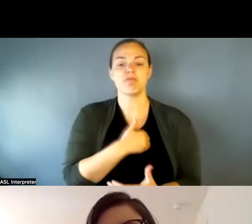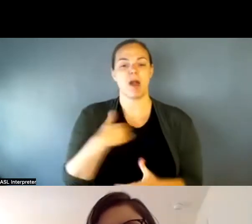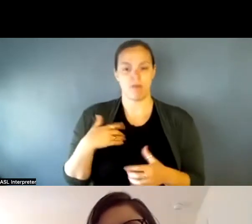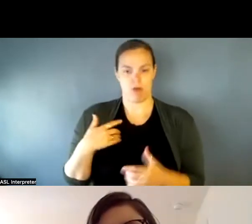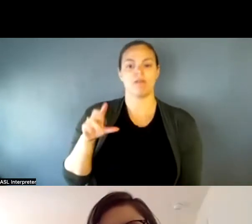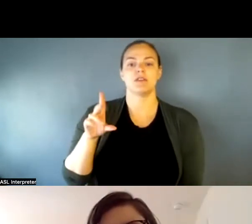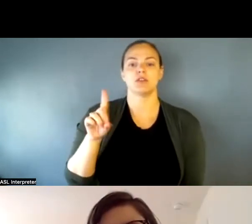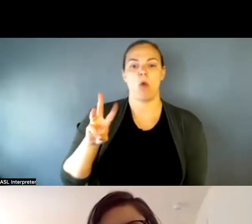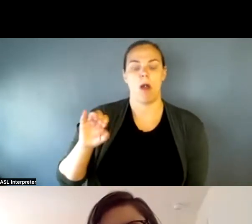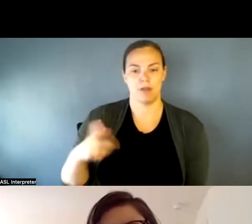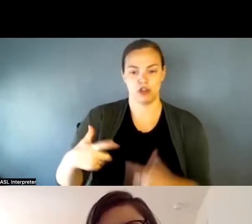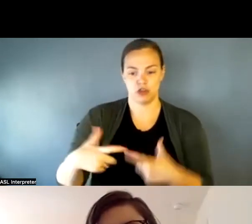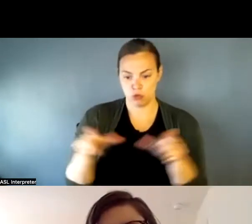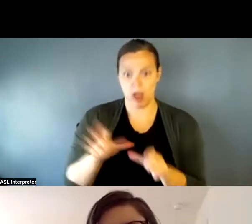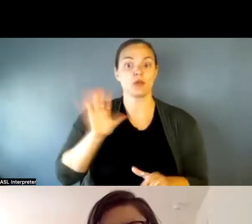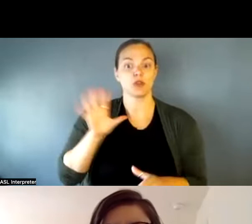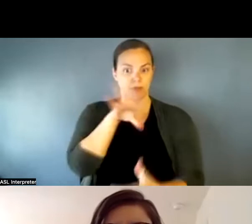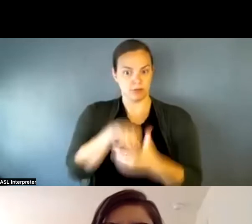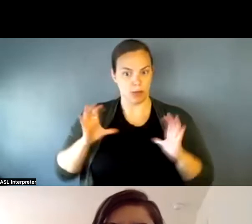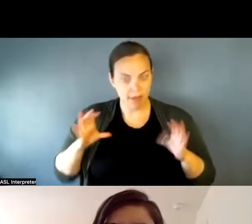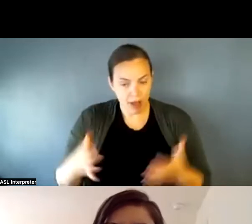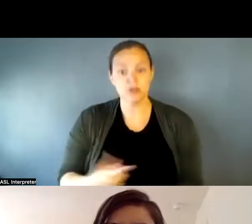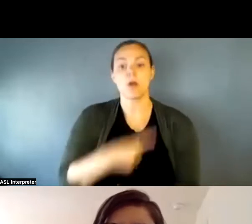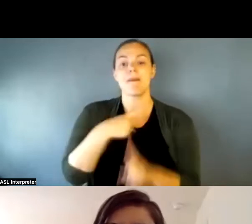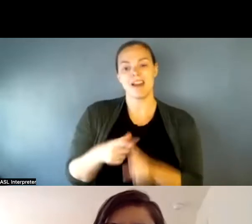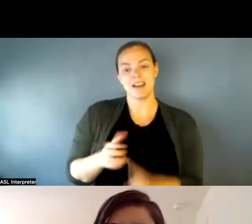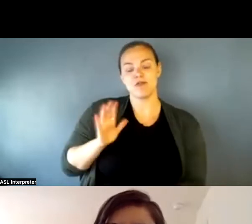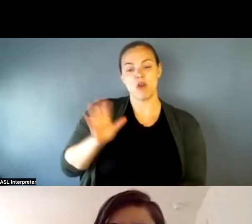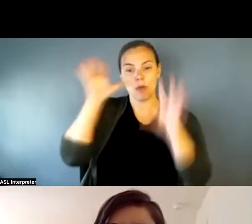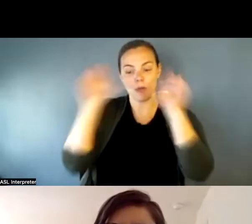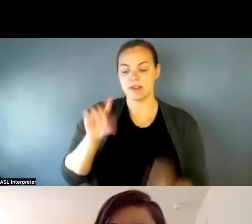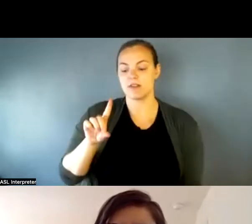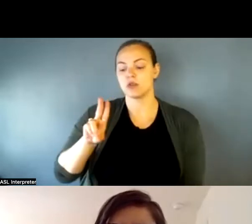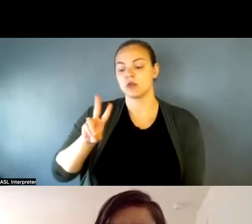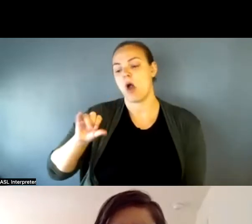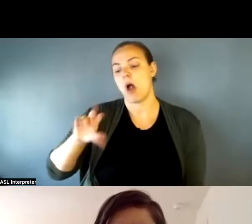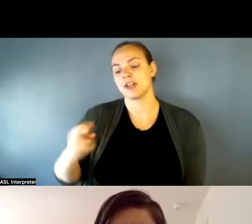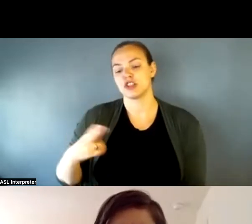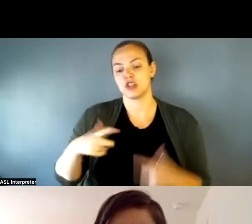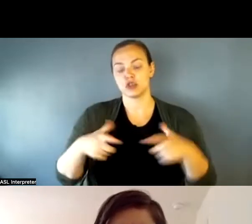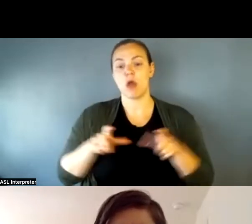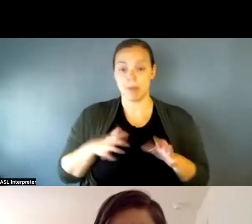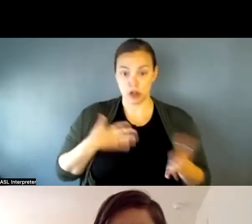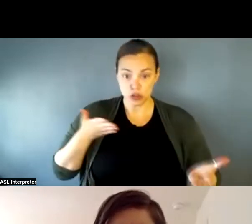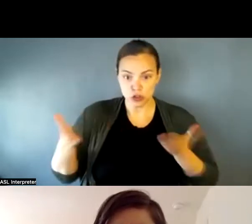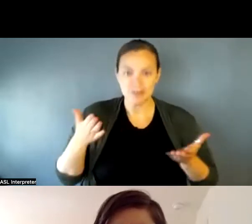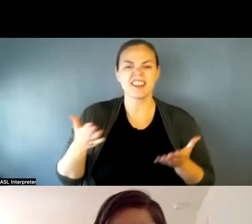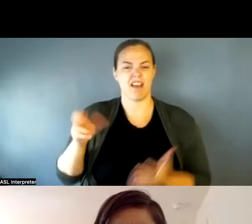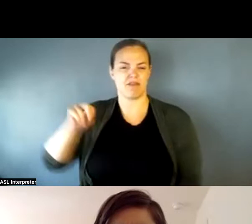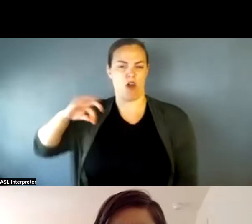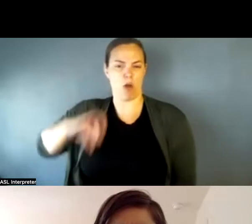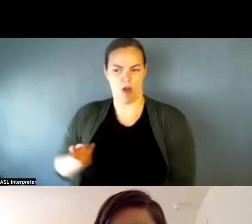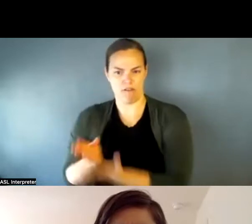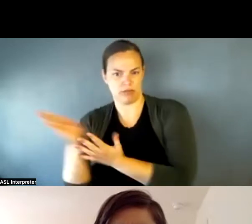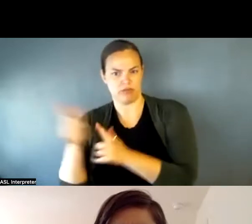former Duwamish Tribal Council member, as well as the former president of Duwamish Tribal Services, the nonprofit arm of the Duwamish